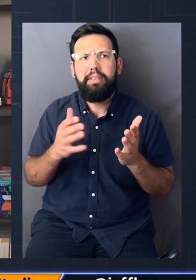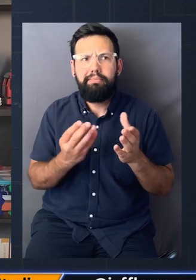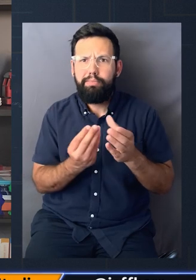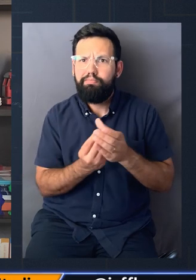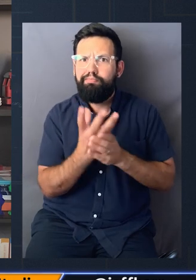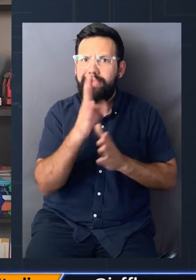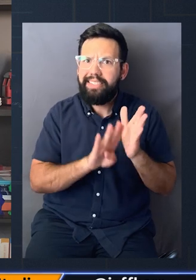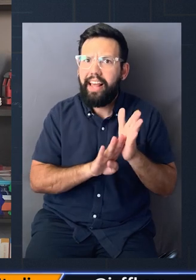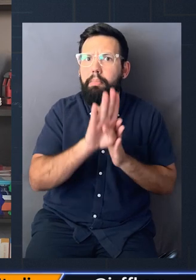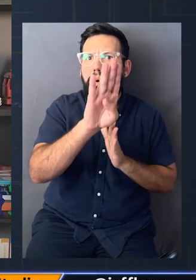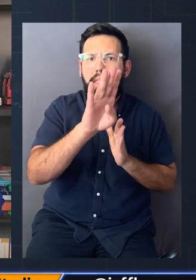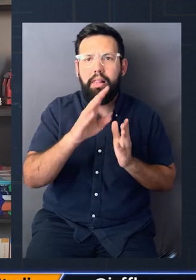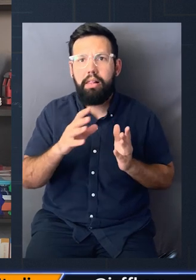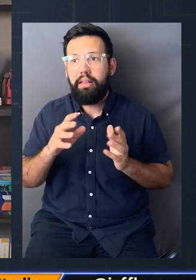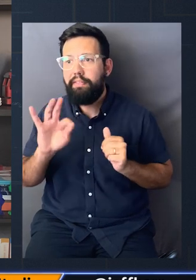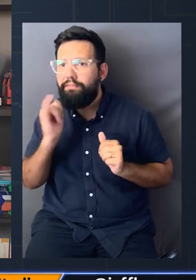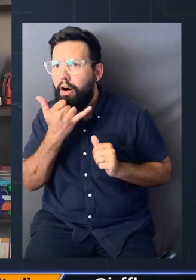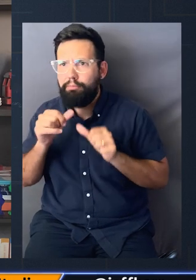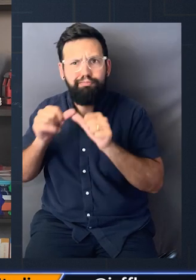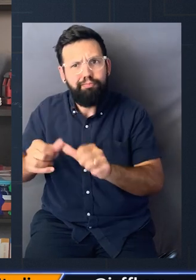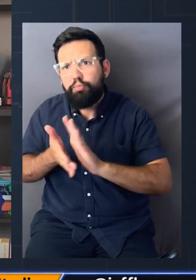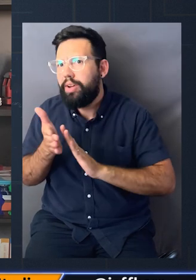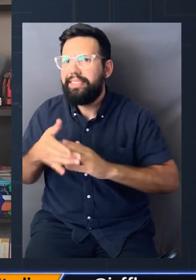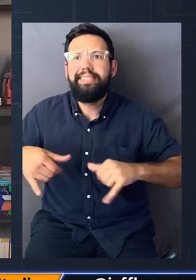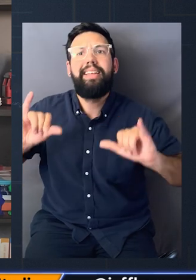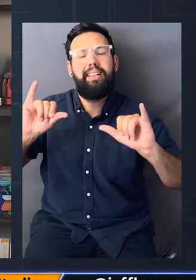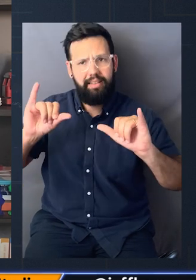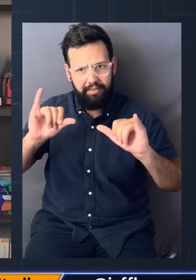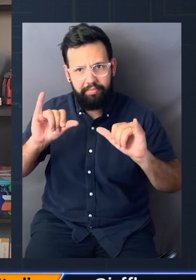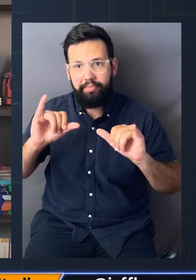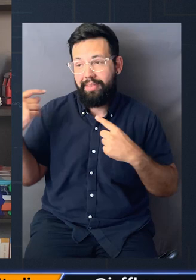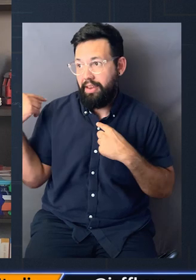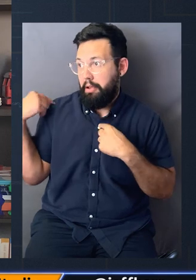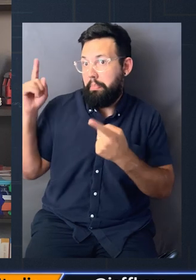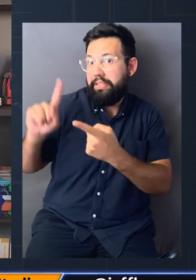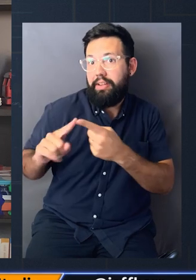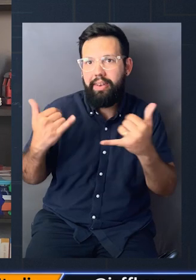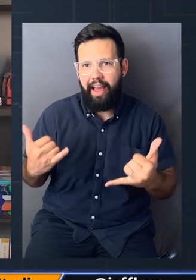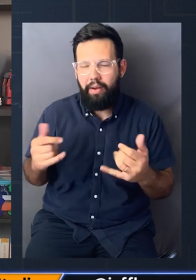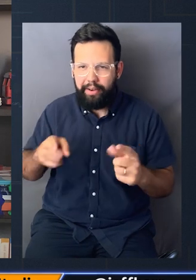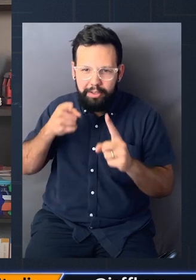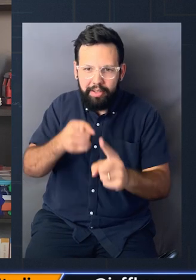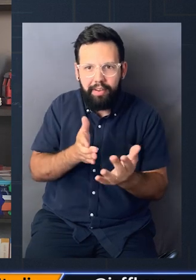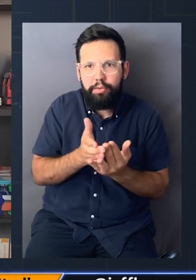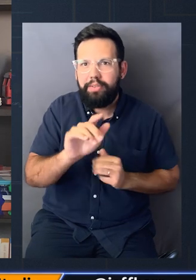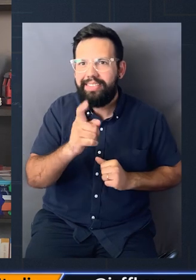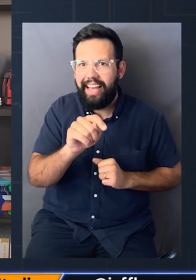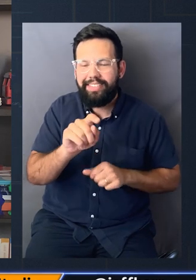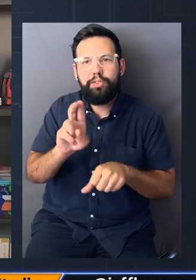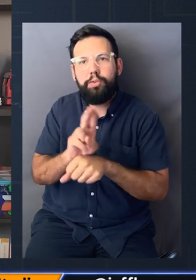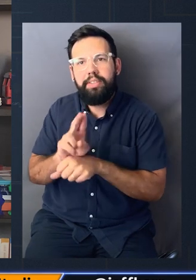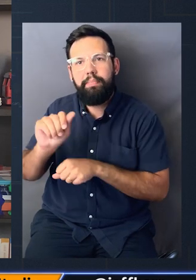workflows are scalable and fault tolerant and really, really powerful. Up until now, you had to specify them in text